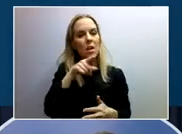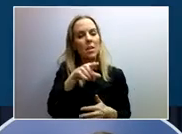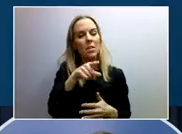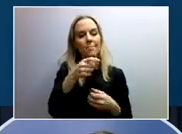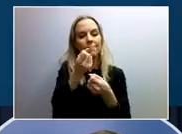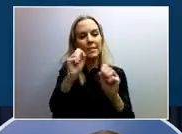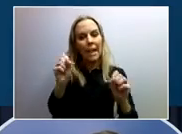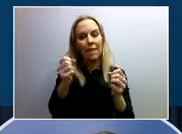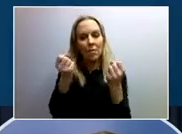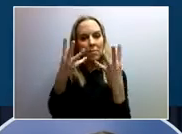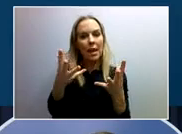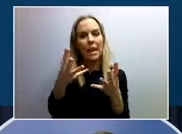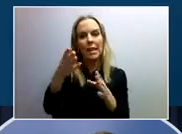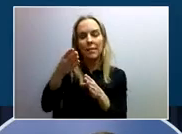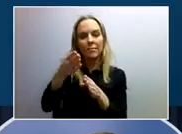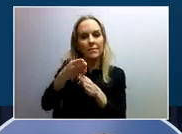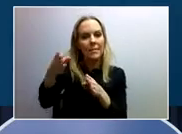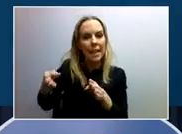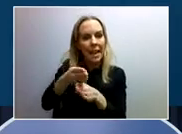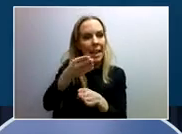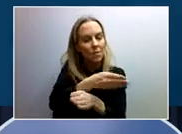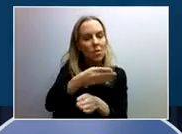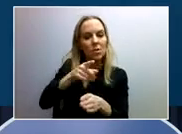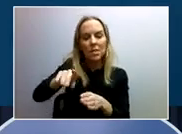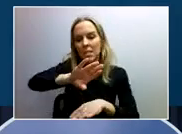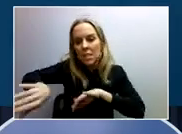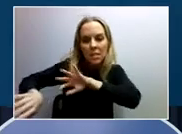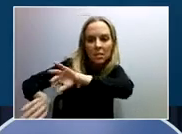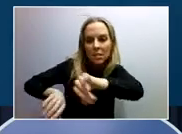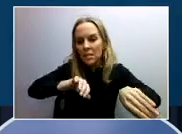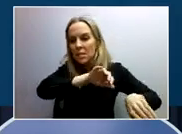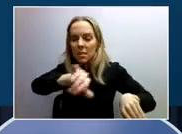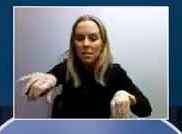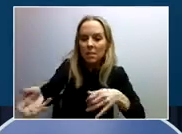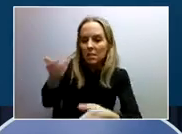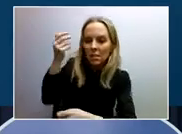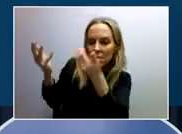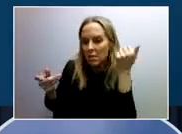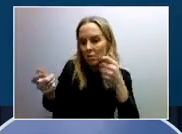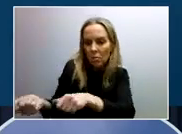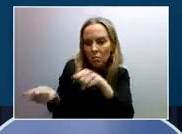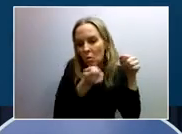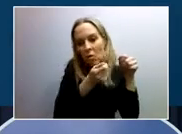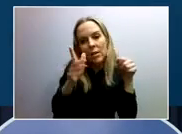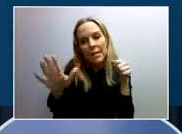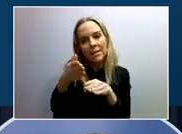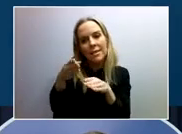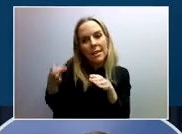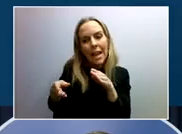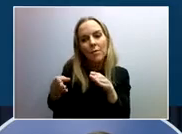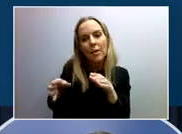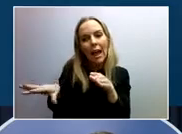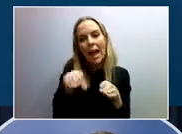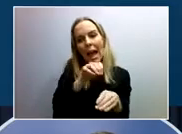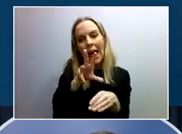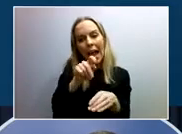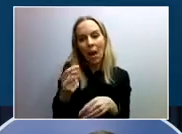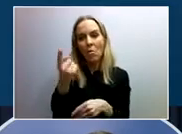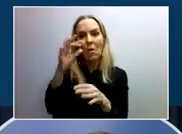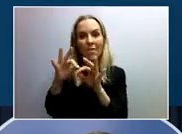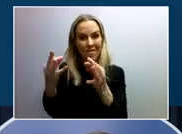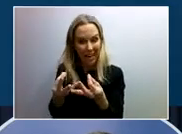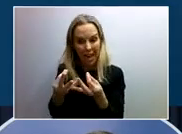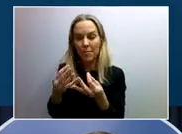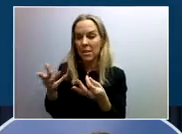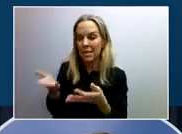basements, clearing the debris just to pull them out. I remember him looking at me and saying, one group, one family, just